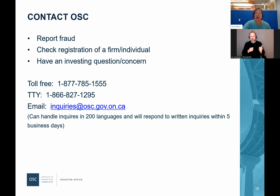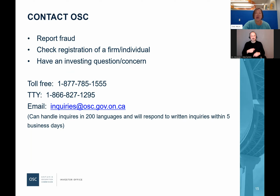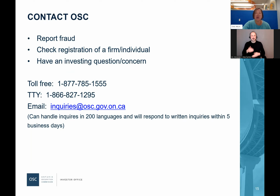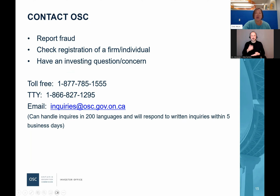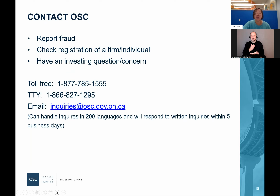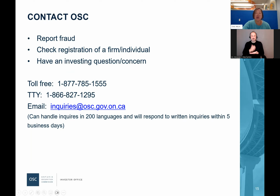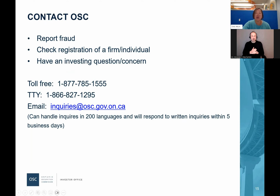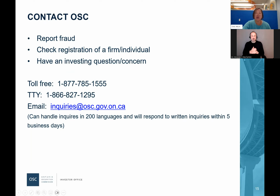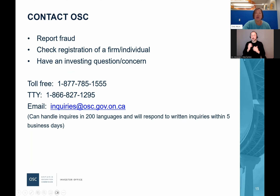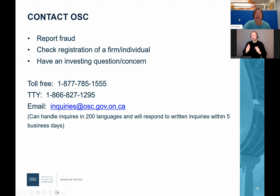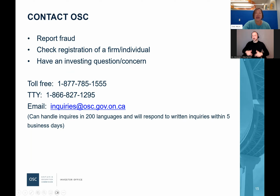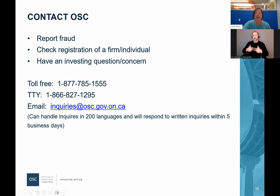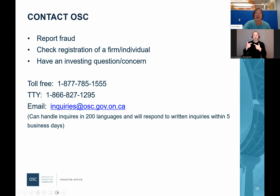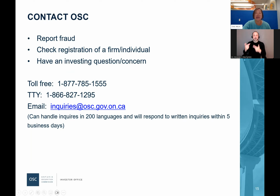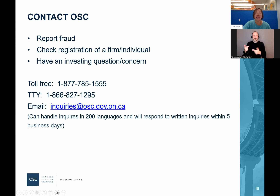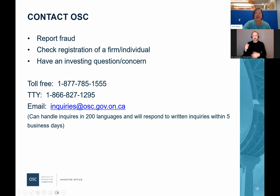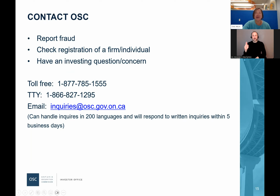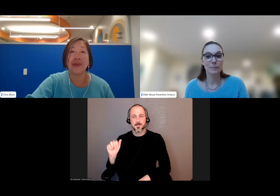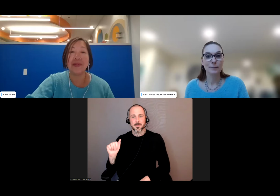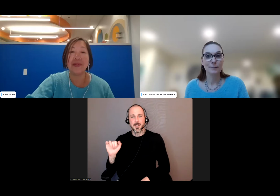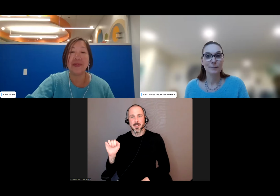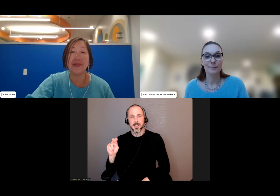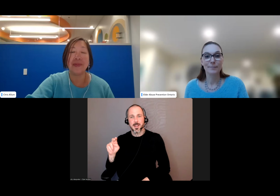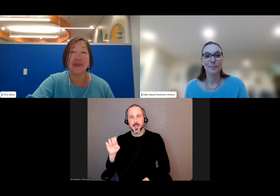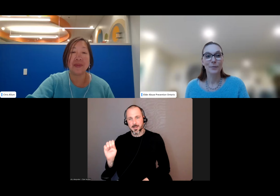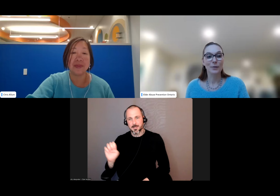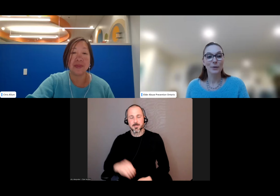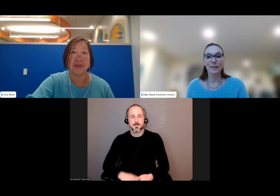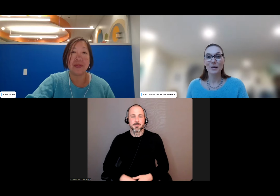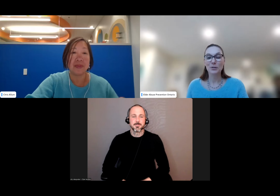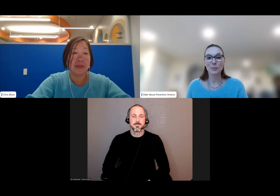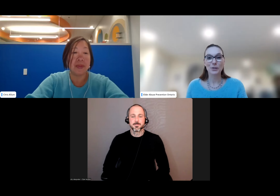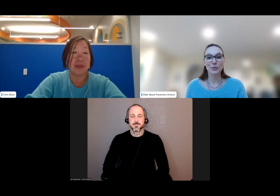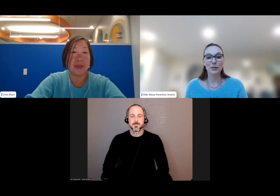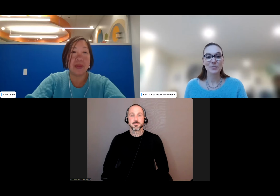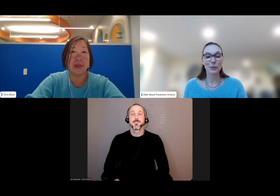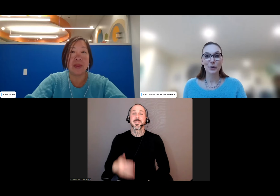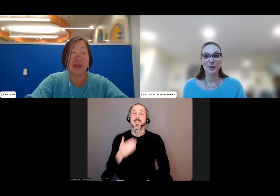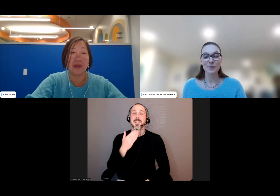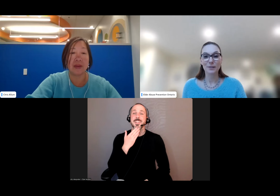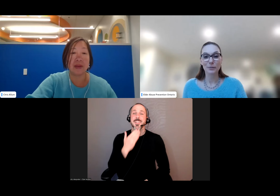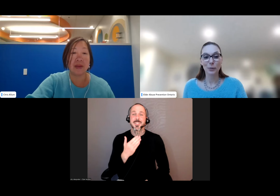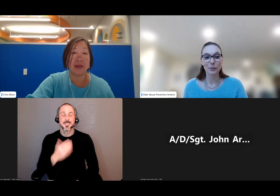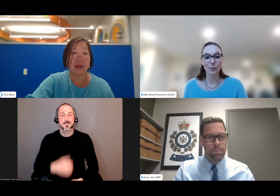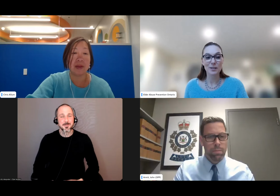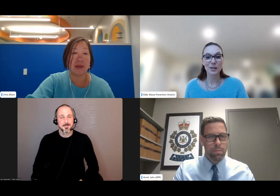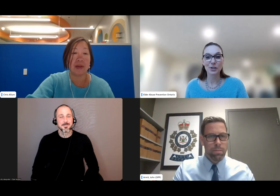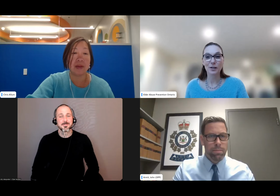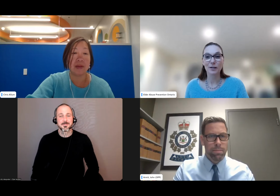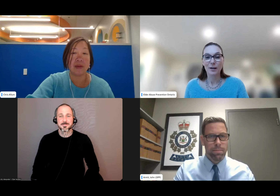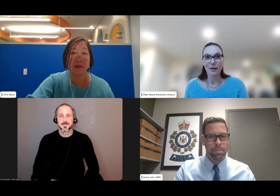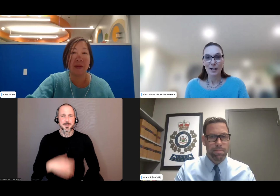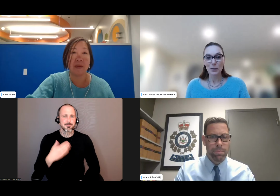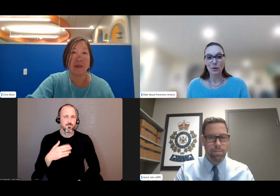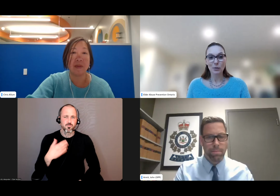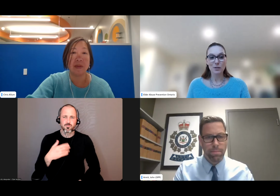turn it back over to Rayanne. Thank you. Great. Thank you so much, Chris, for that informative presentation.